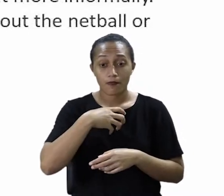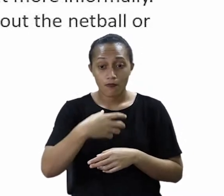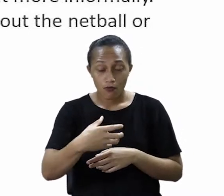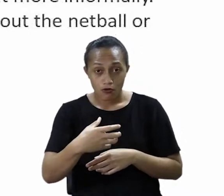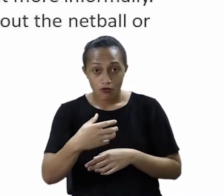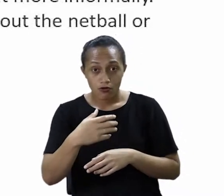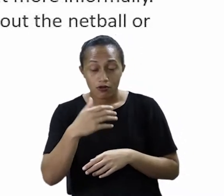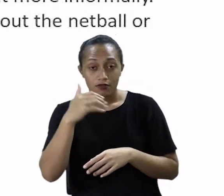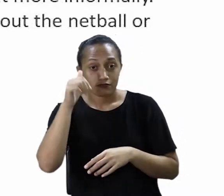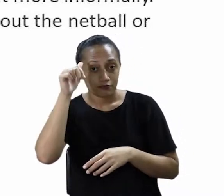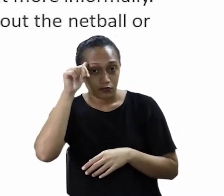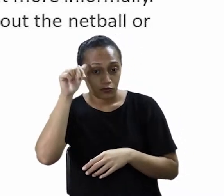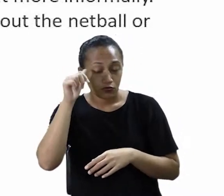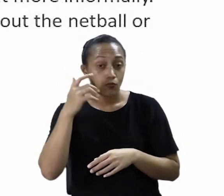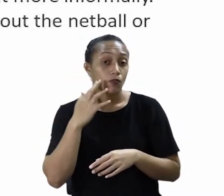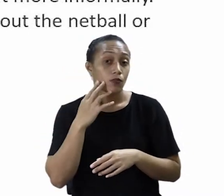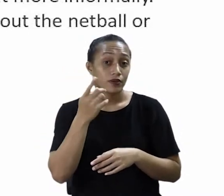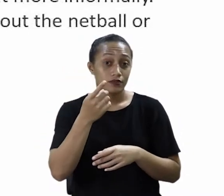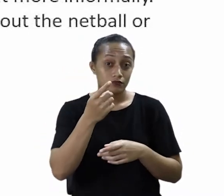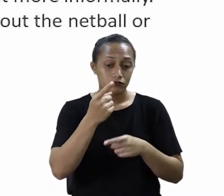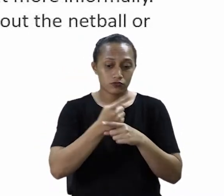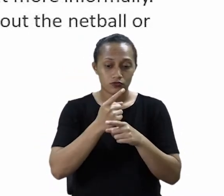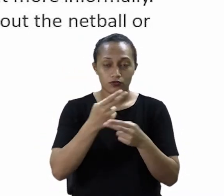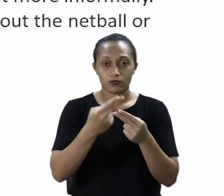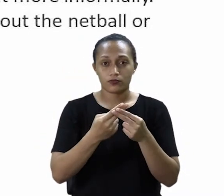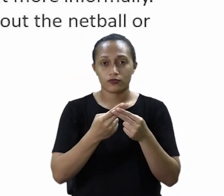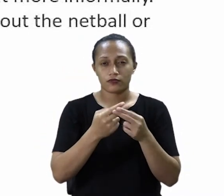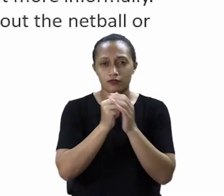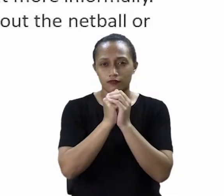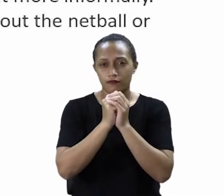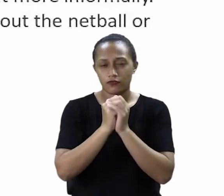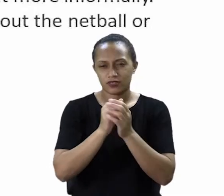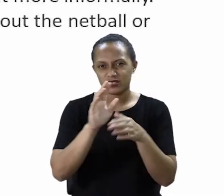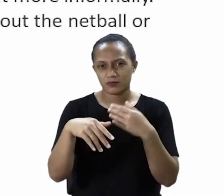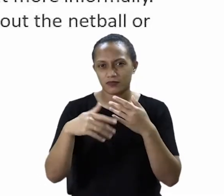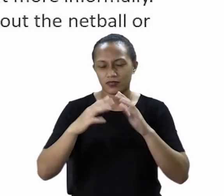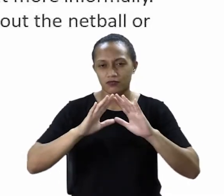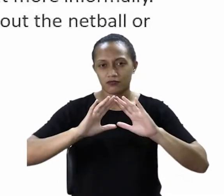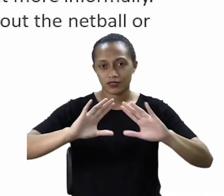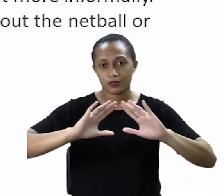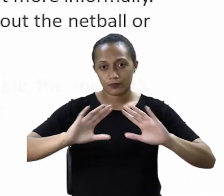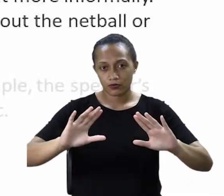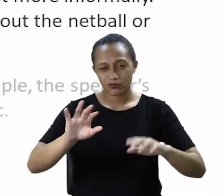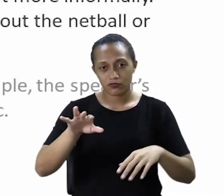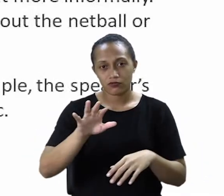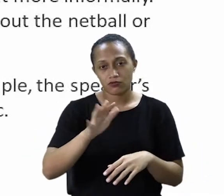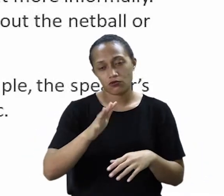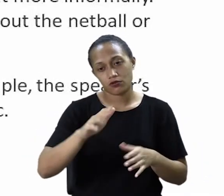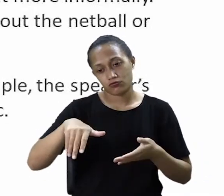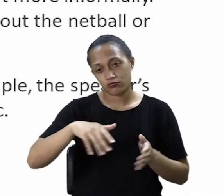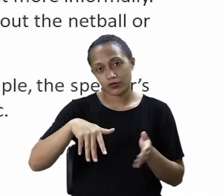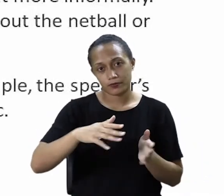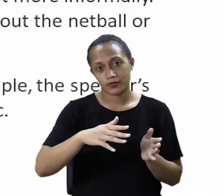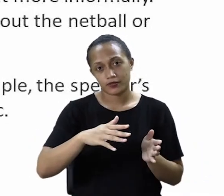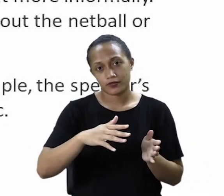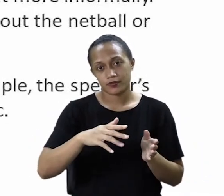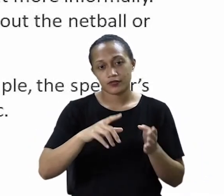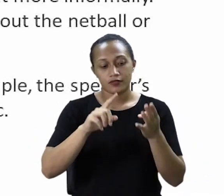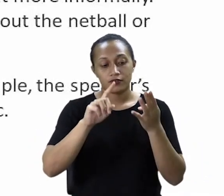informally, like when you talk with your friends about a netball or rugby game.